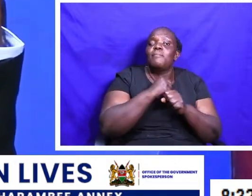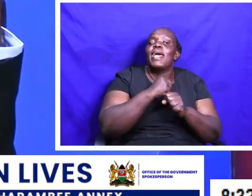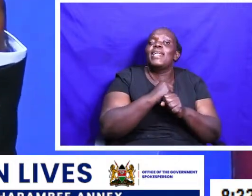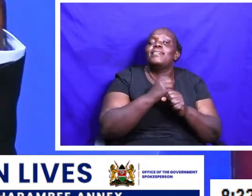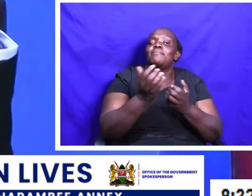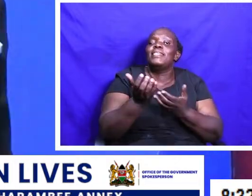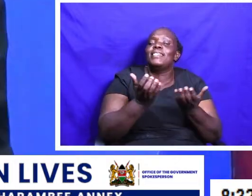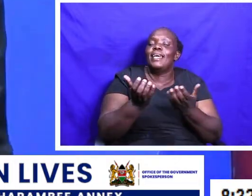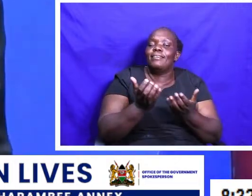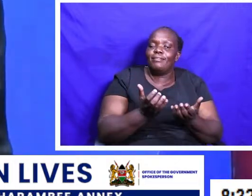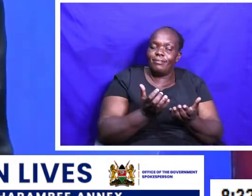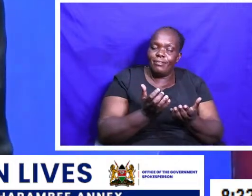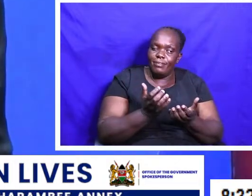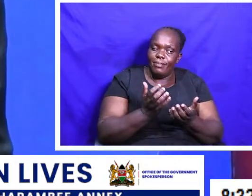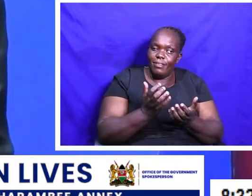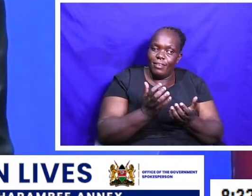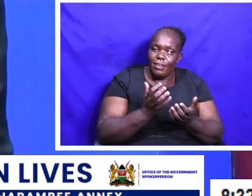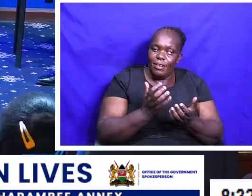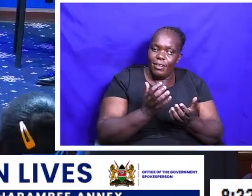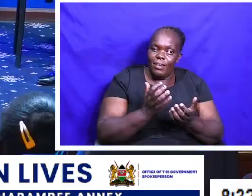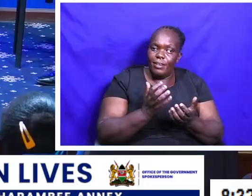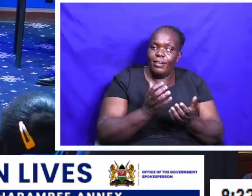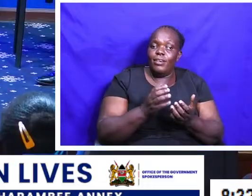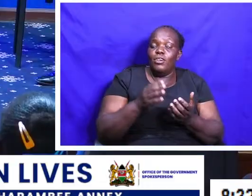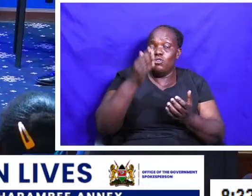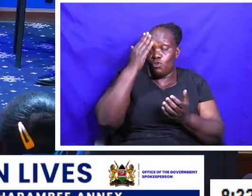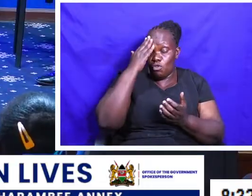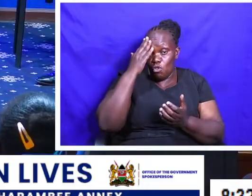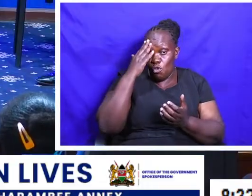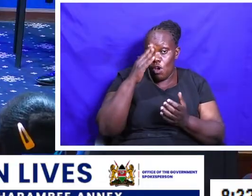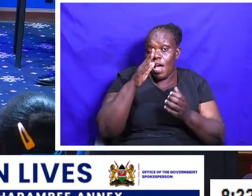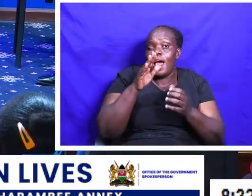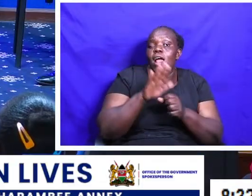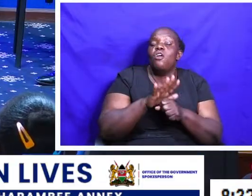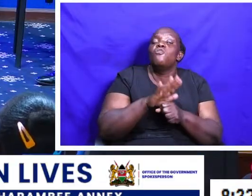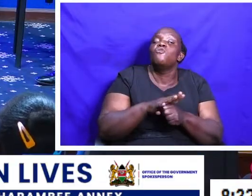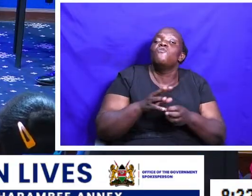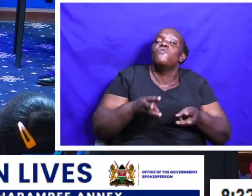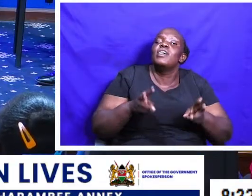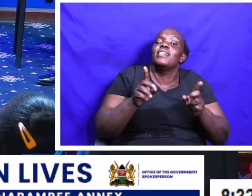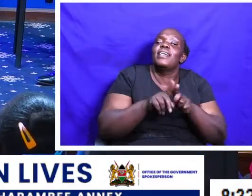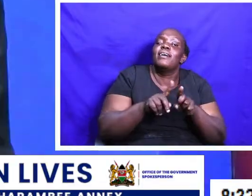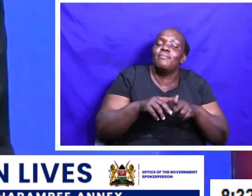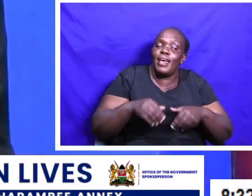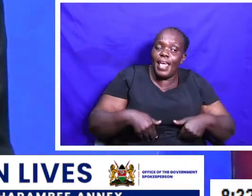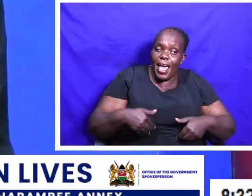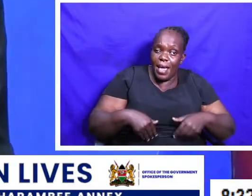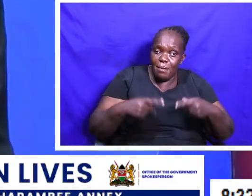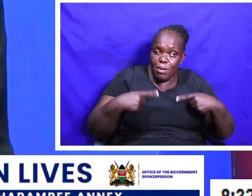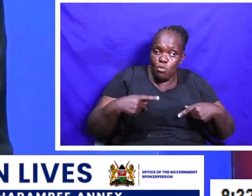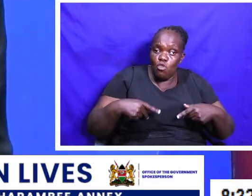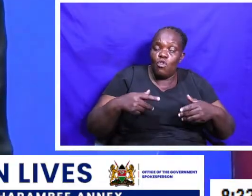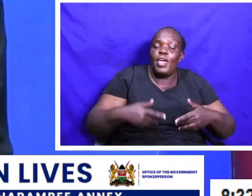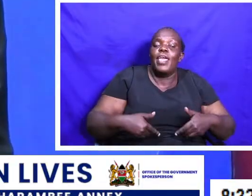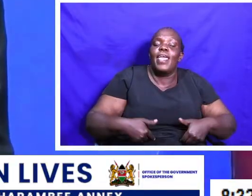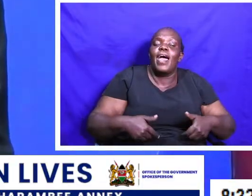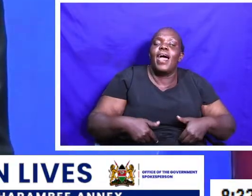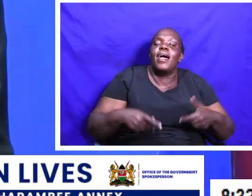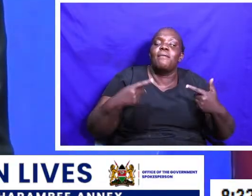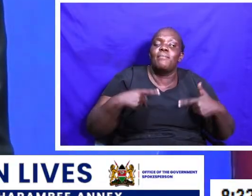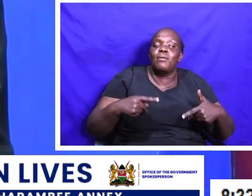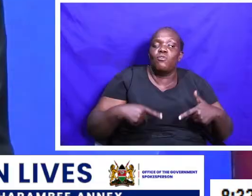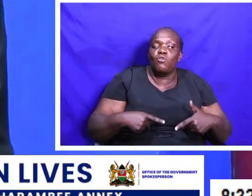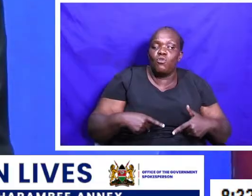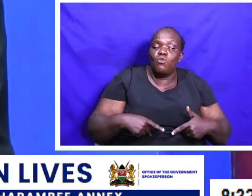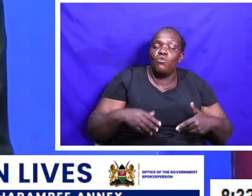So, that's really wonderful. Yes. So you notice that a lot of ways we are targeting young people. I